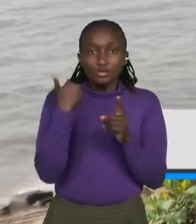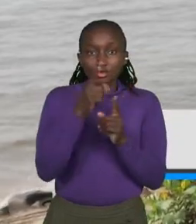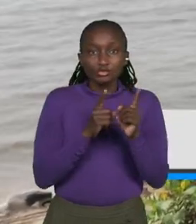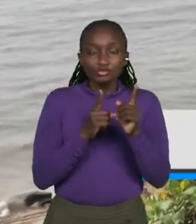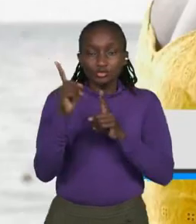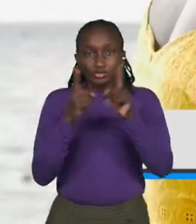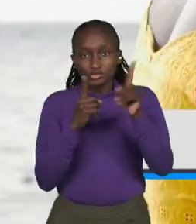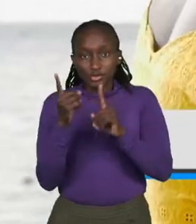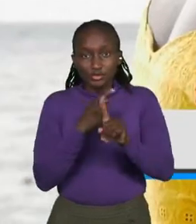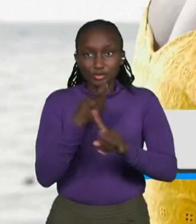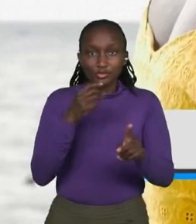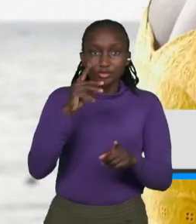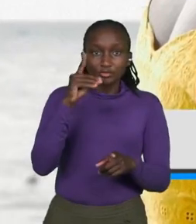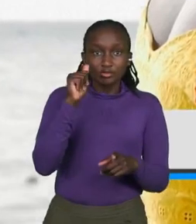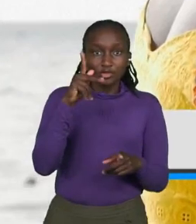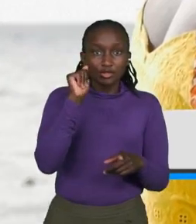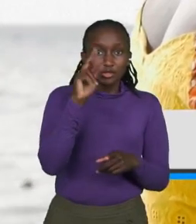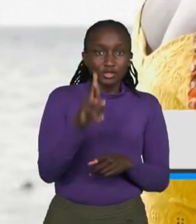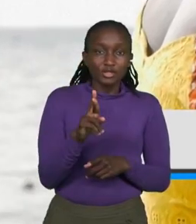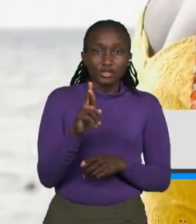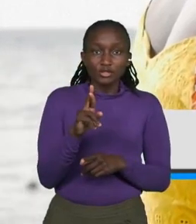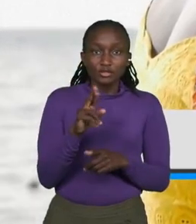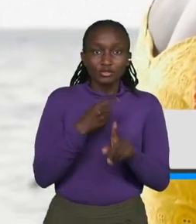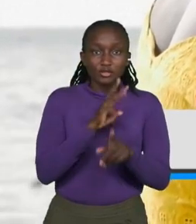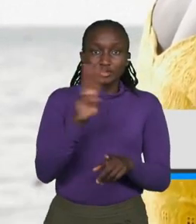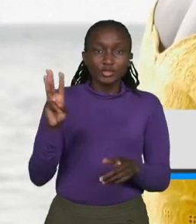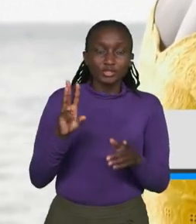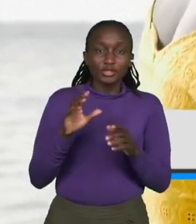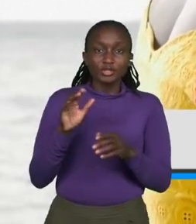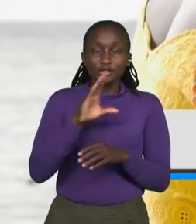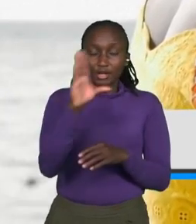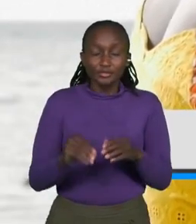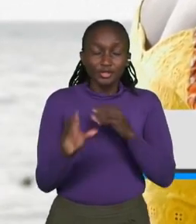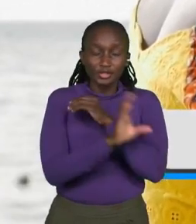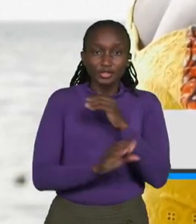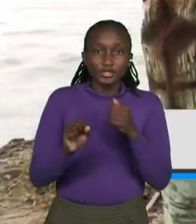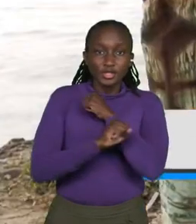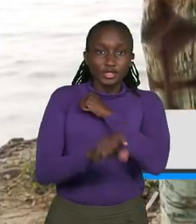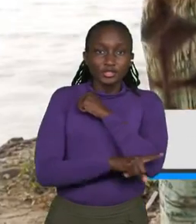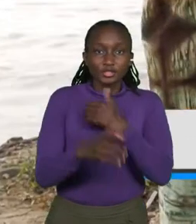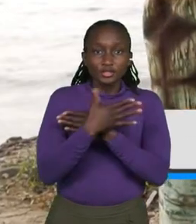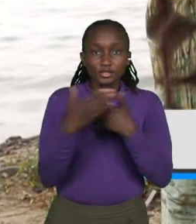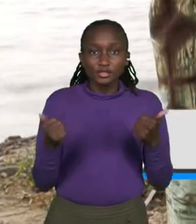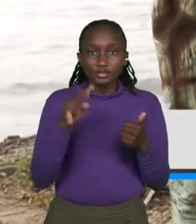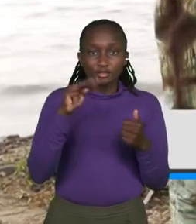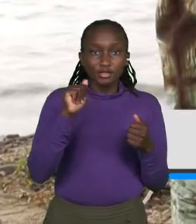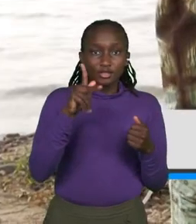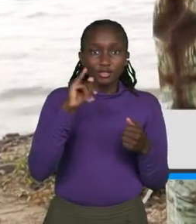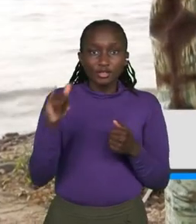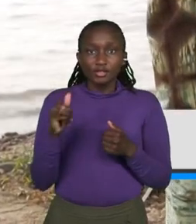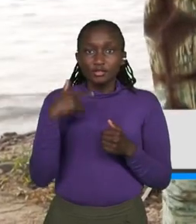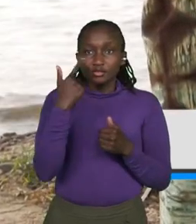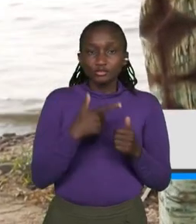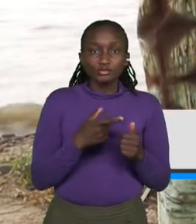from Dakar, coastal capital of the Western African country. Senegalese President Macky Sall appeared for